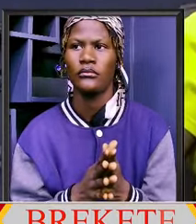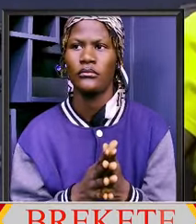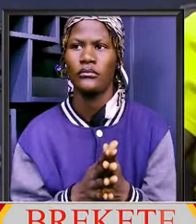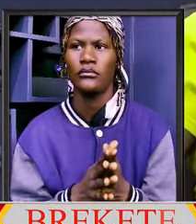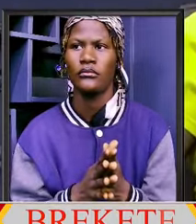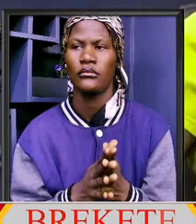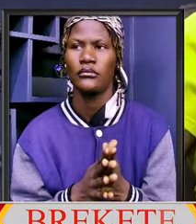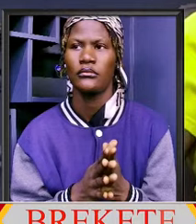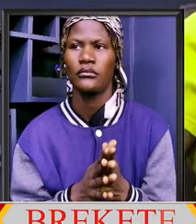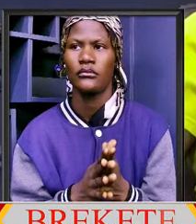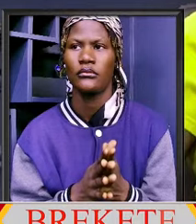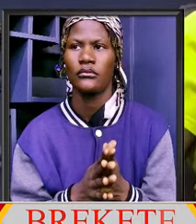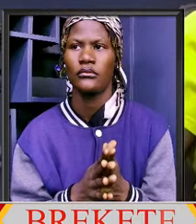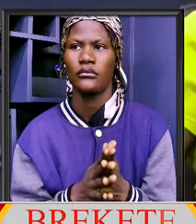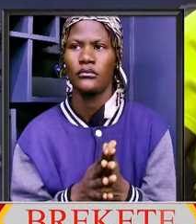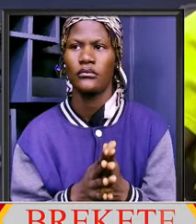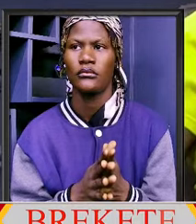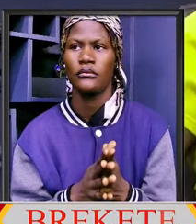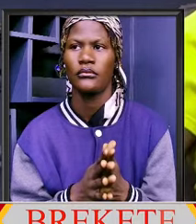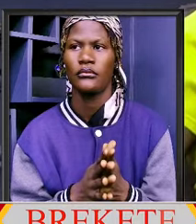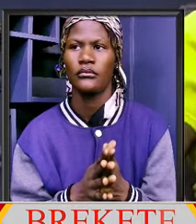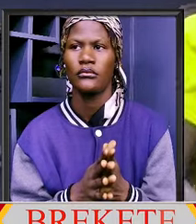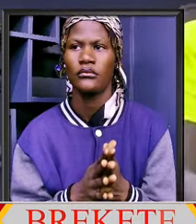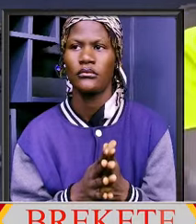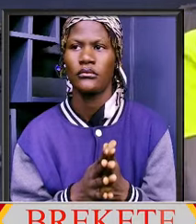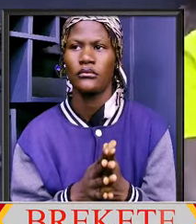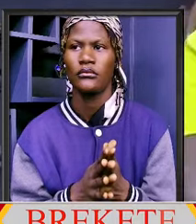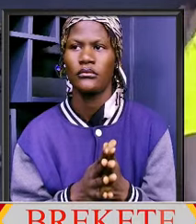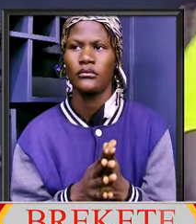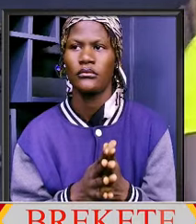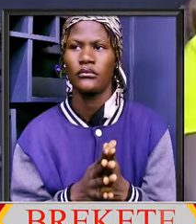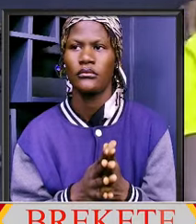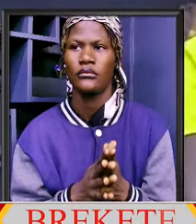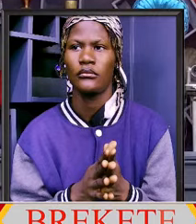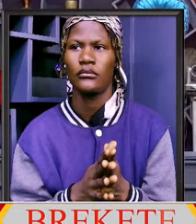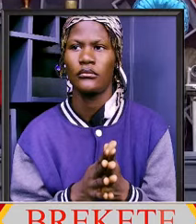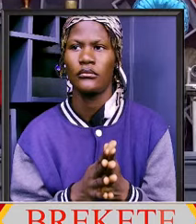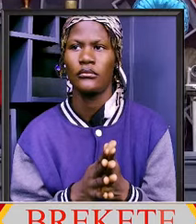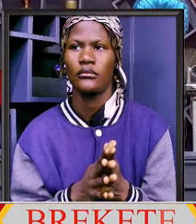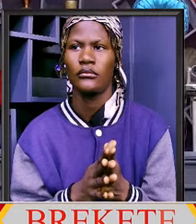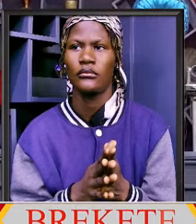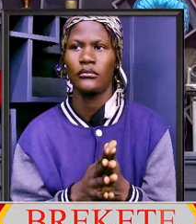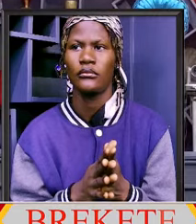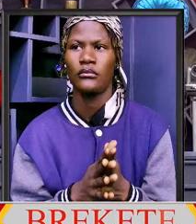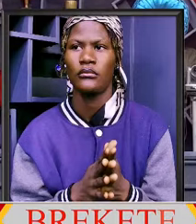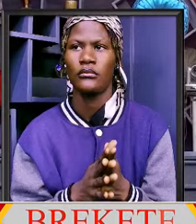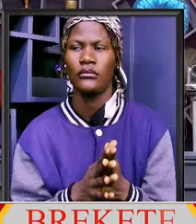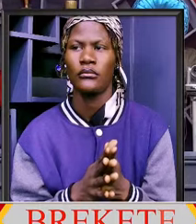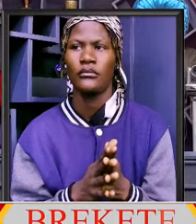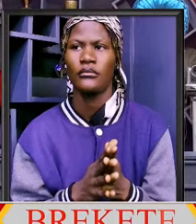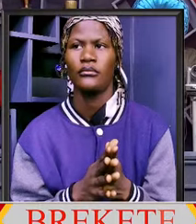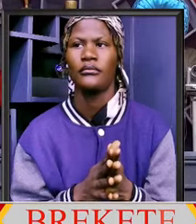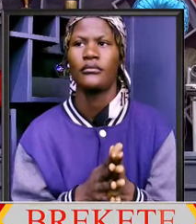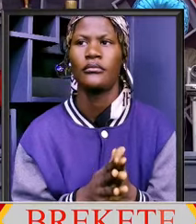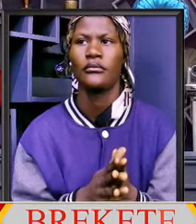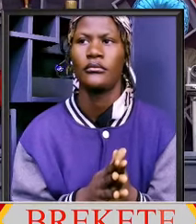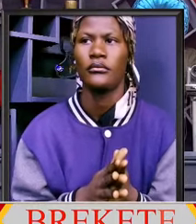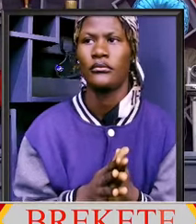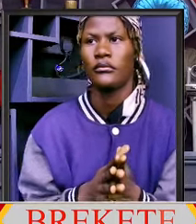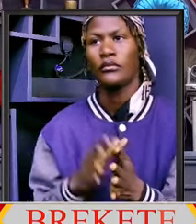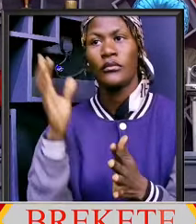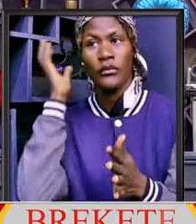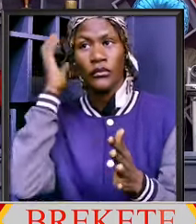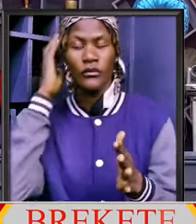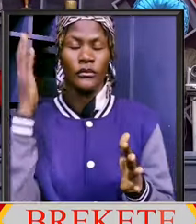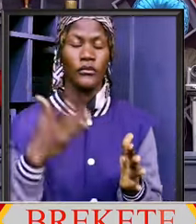ma. Use T language. T. Wait now. Hey, hey. No, allow her. Mama, mama, you dey